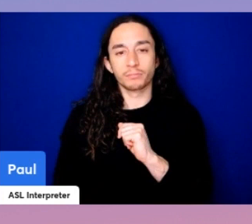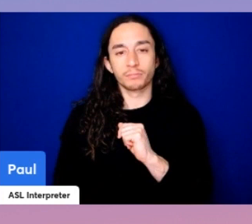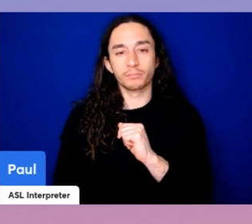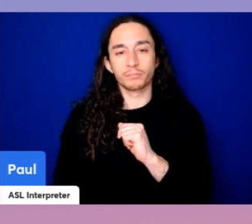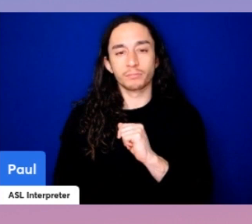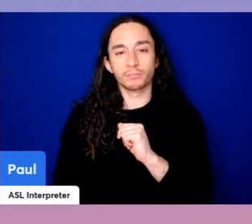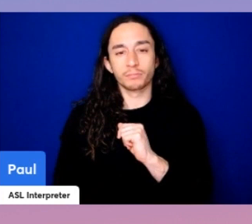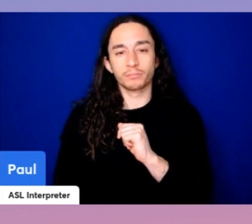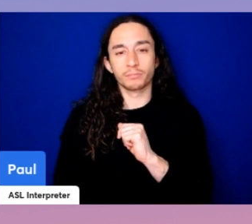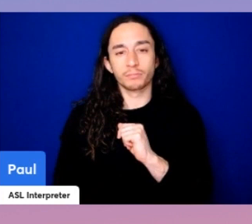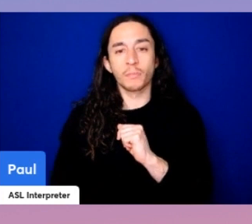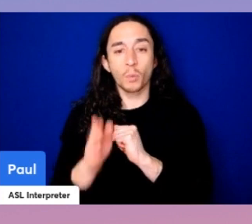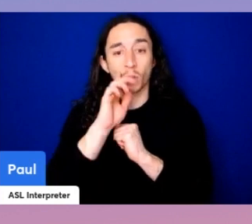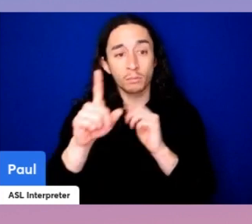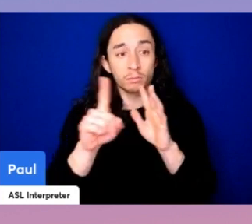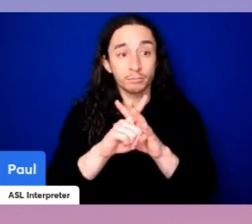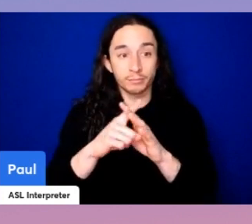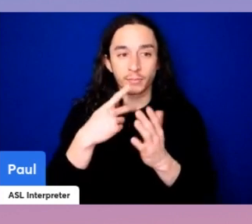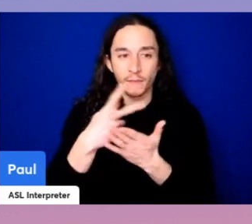fail, right?